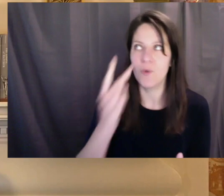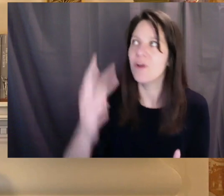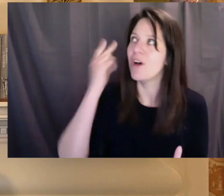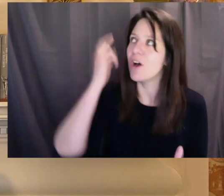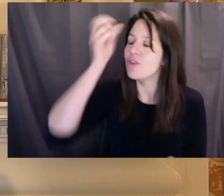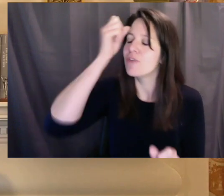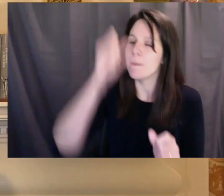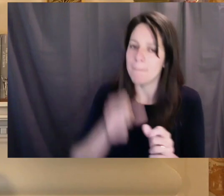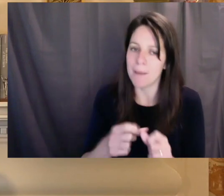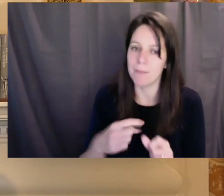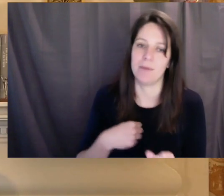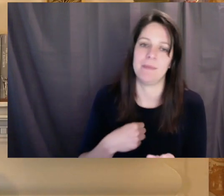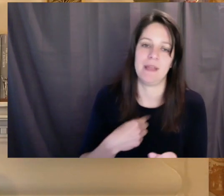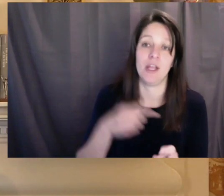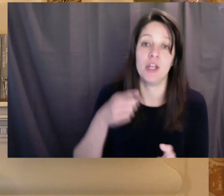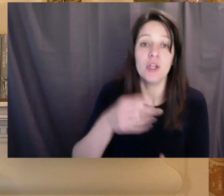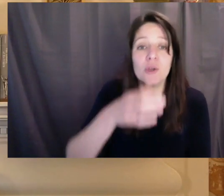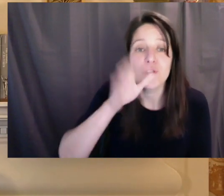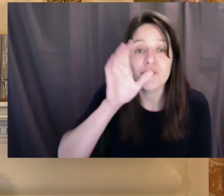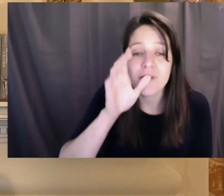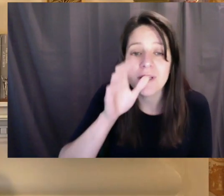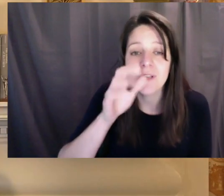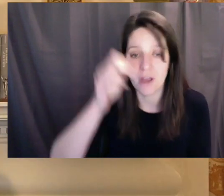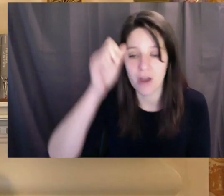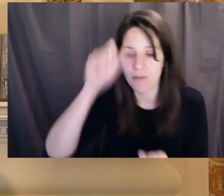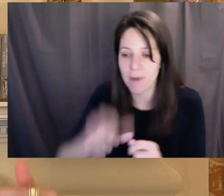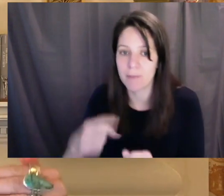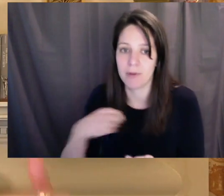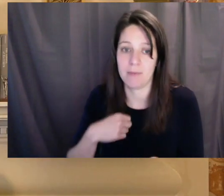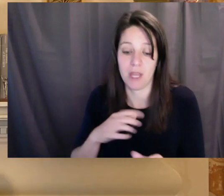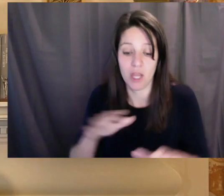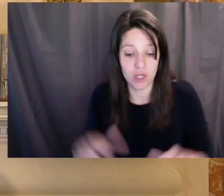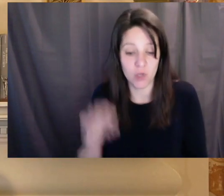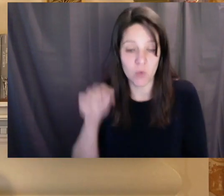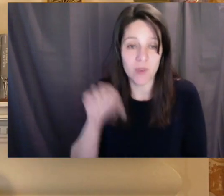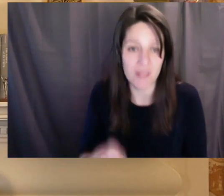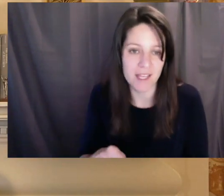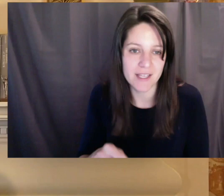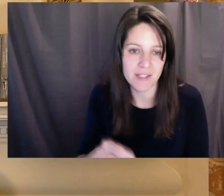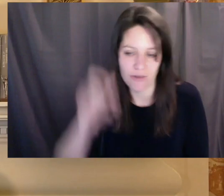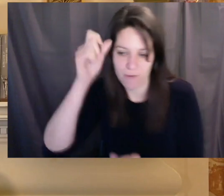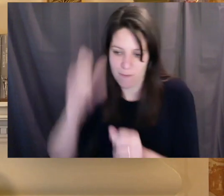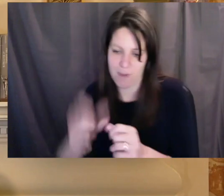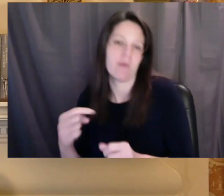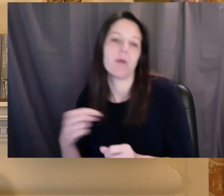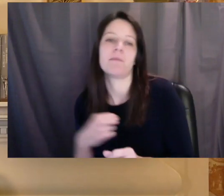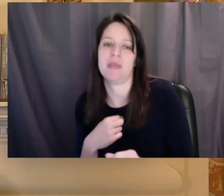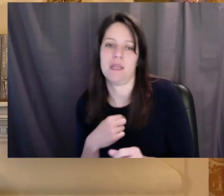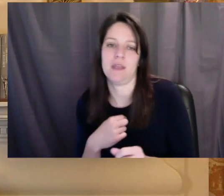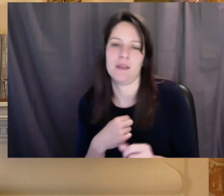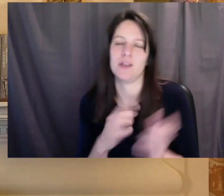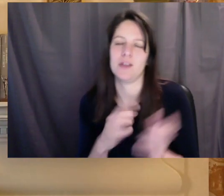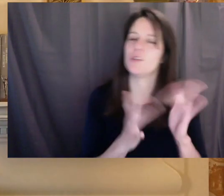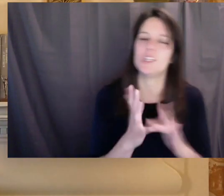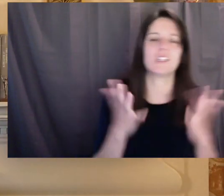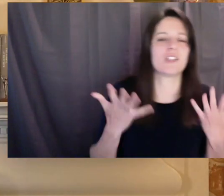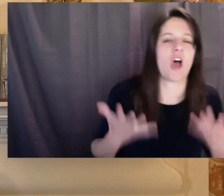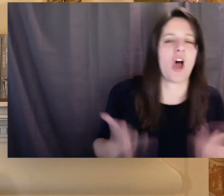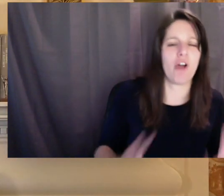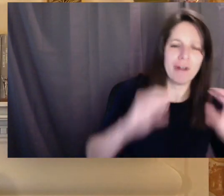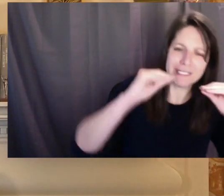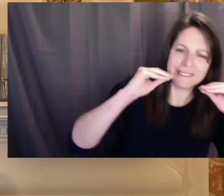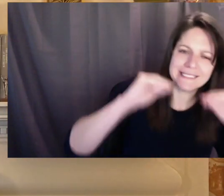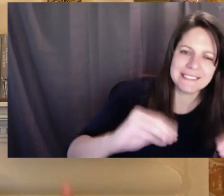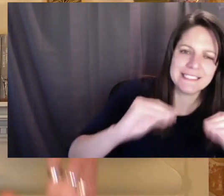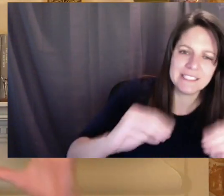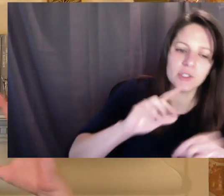me. Eat and drink and remember and do this. And so we know that for Jesus, a memorial